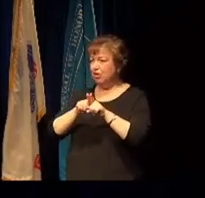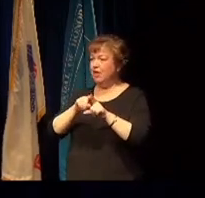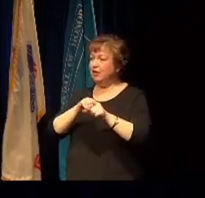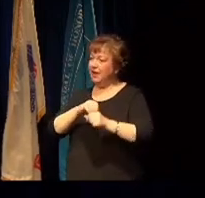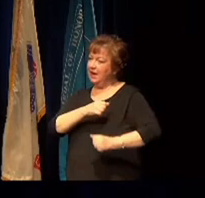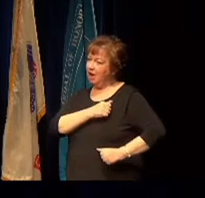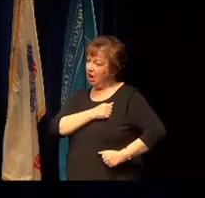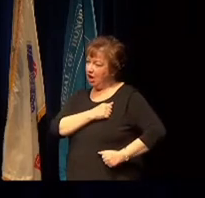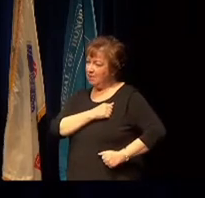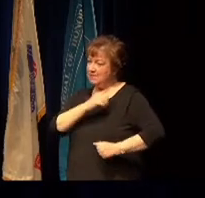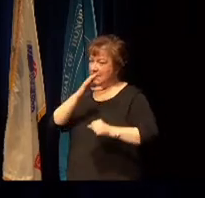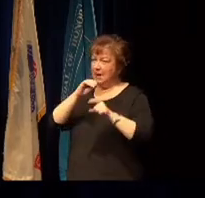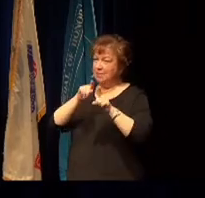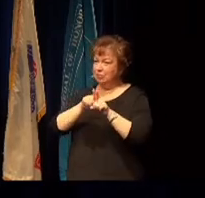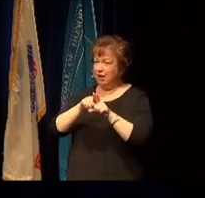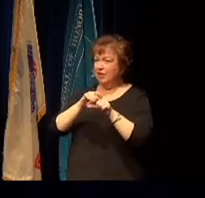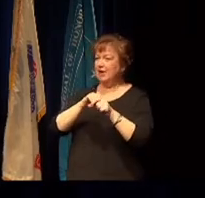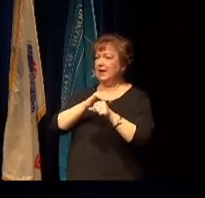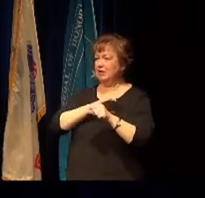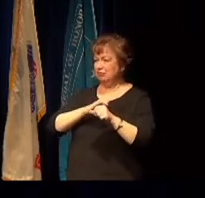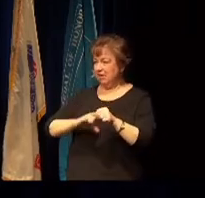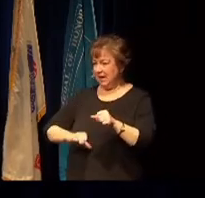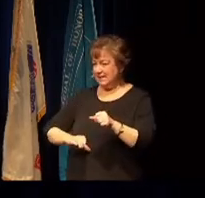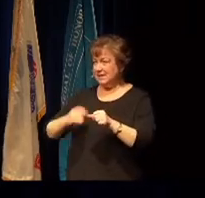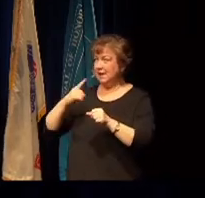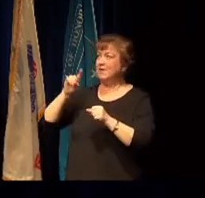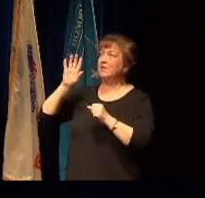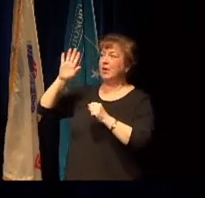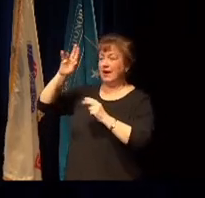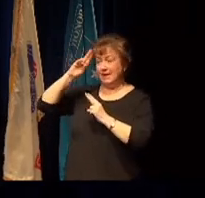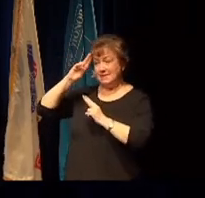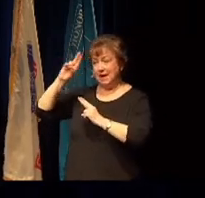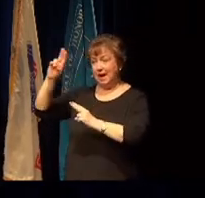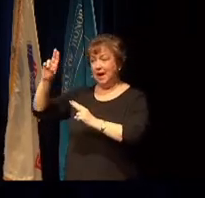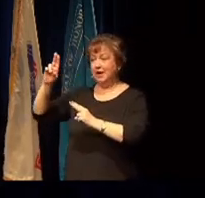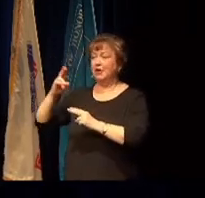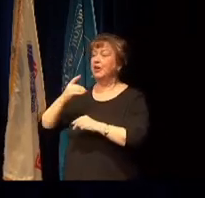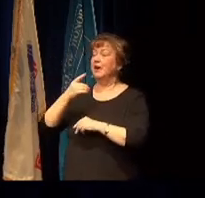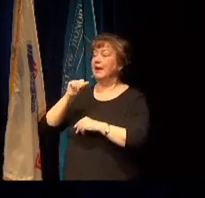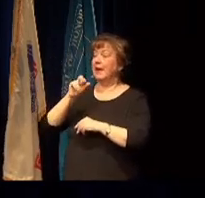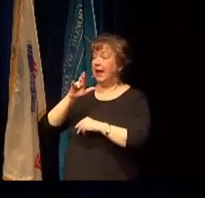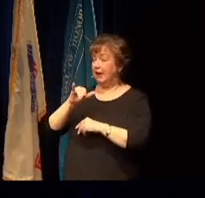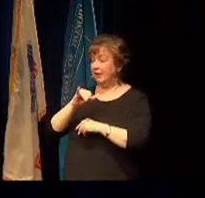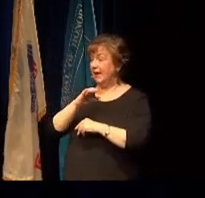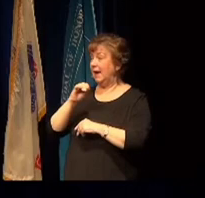brother in Christ, for his honor, Gary and Lolly.